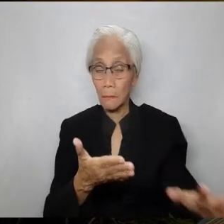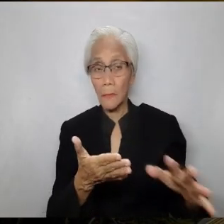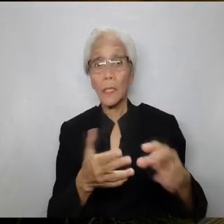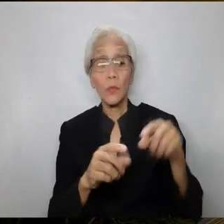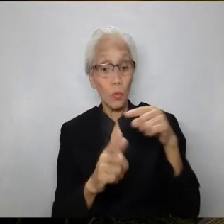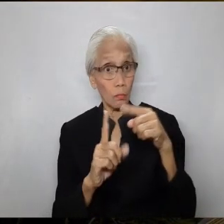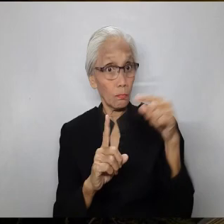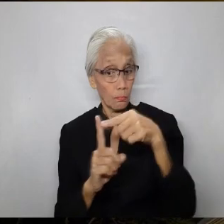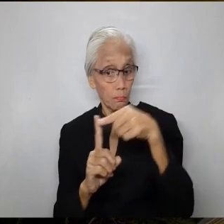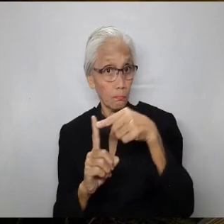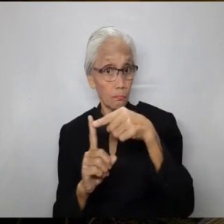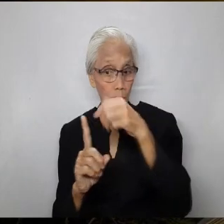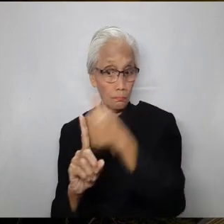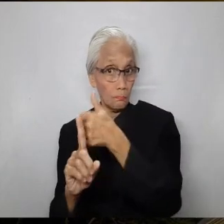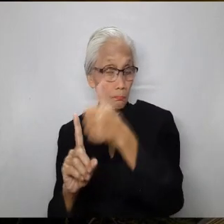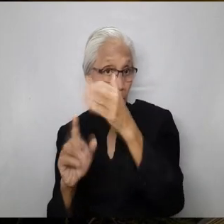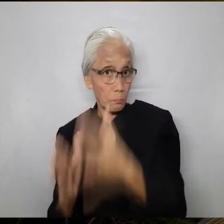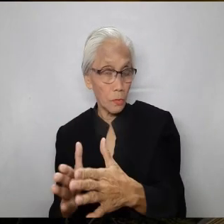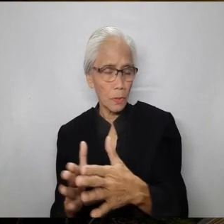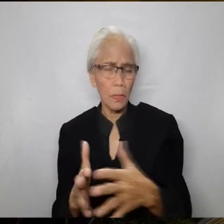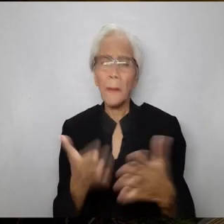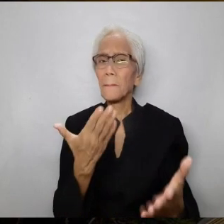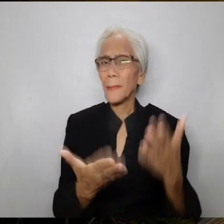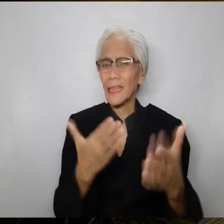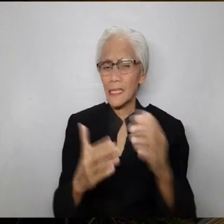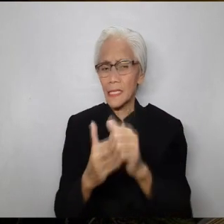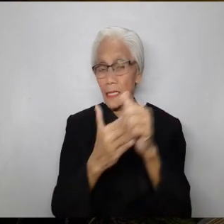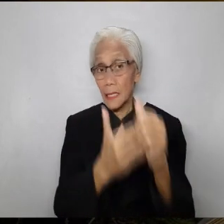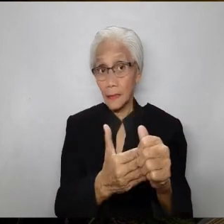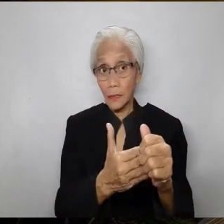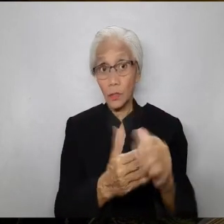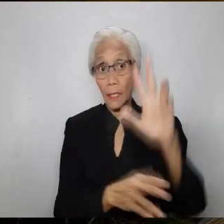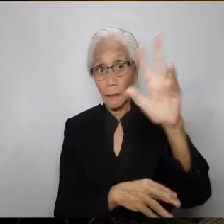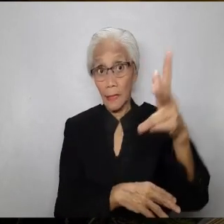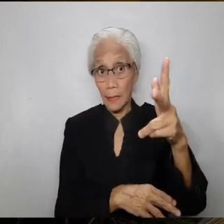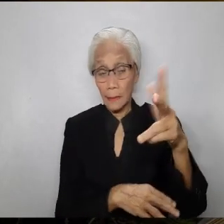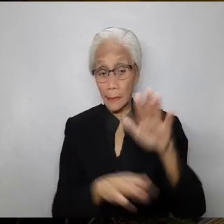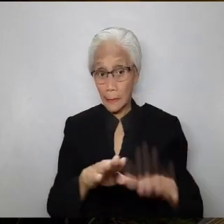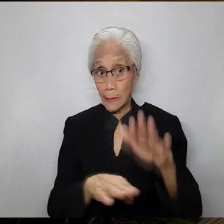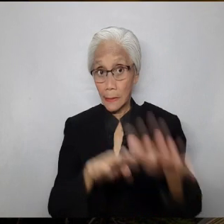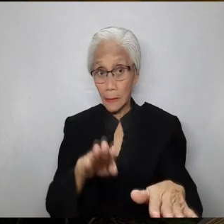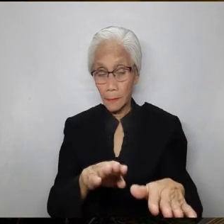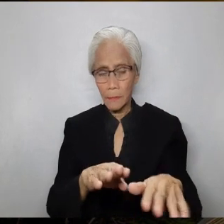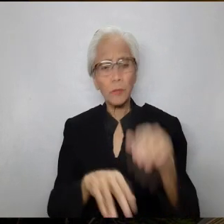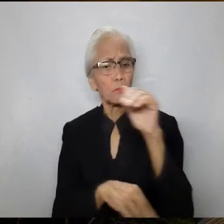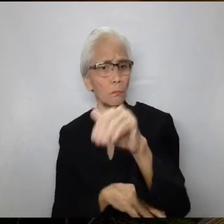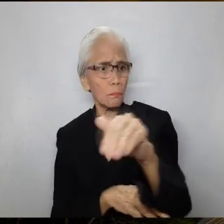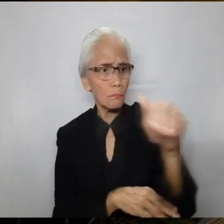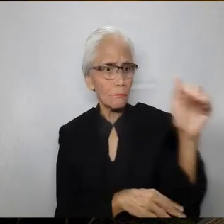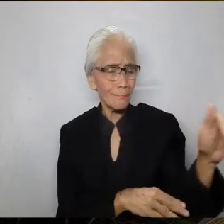abusive and point them out verbally to the abuser. And of course, this leads to the third